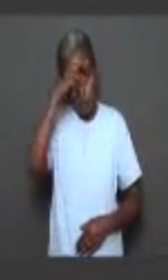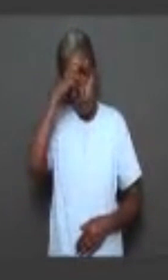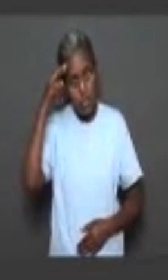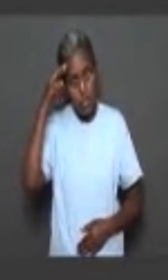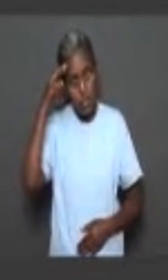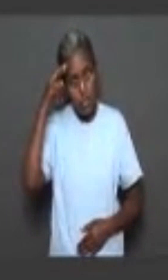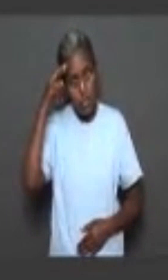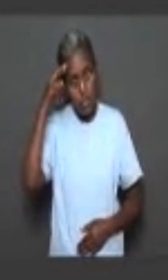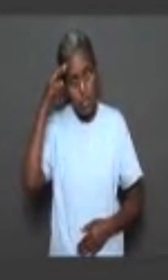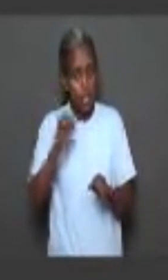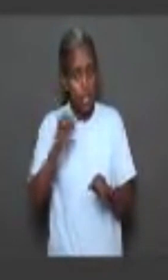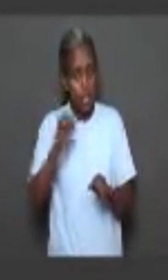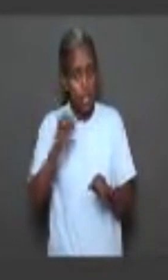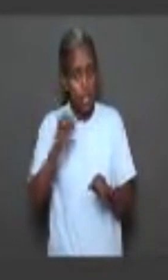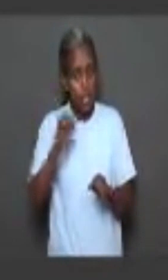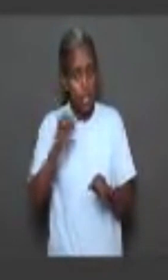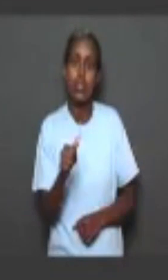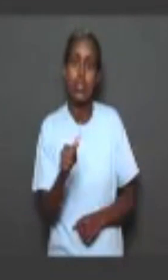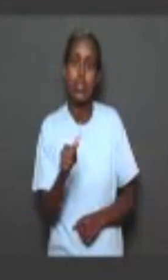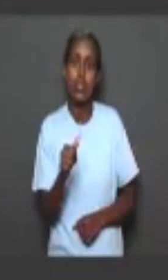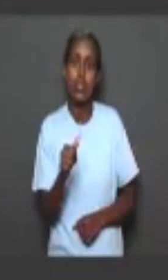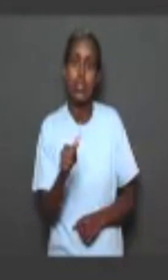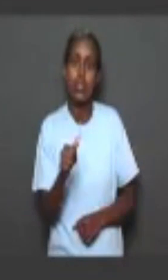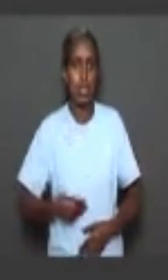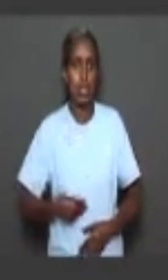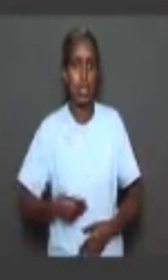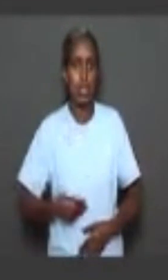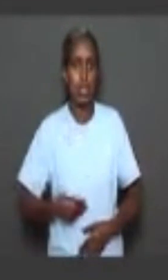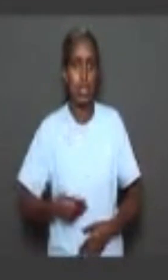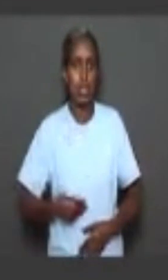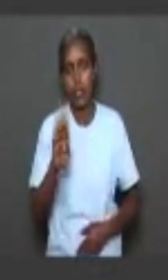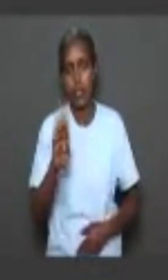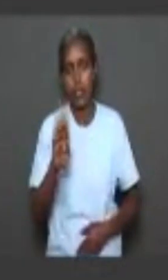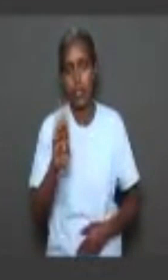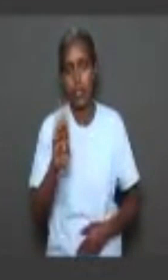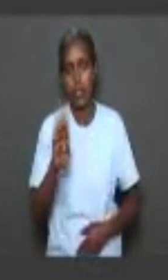not an element of set B.